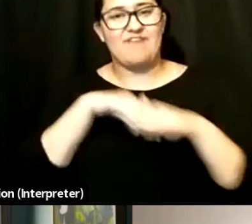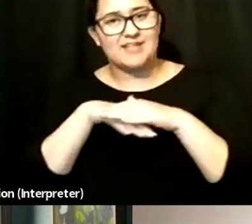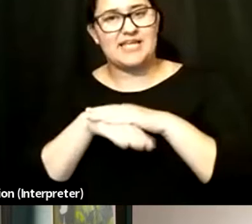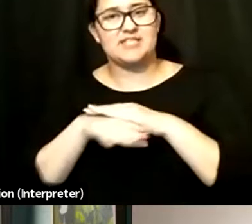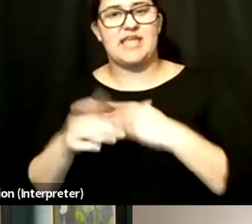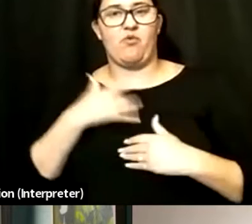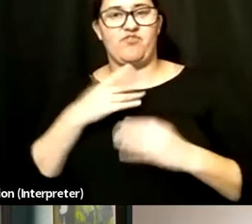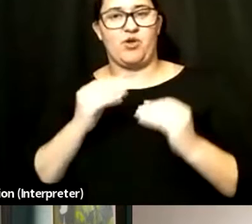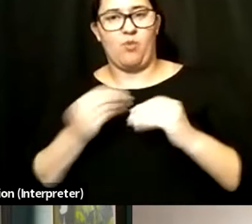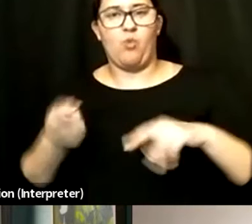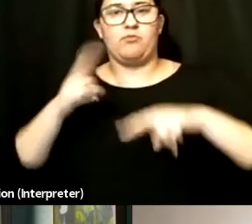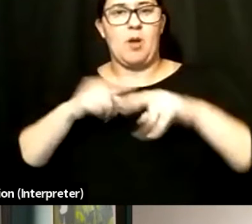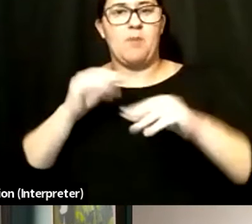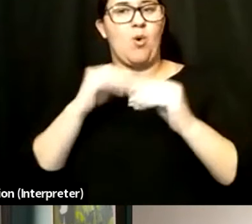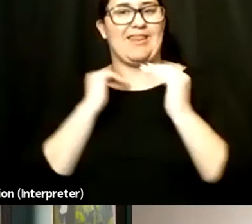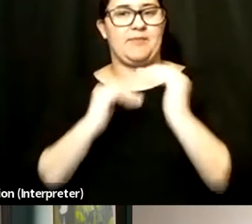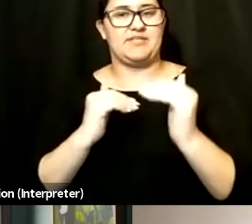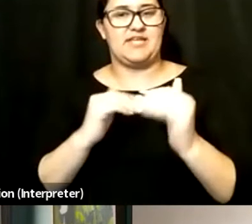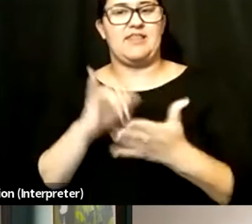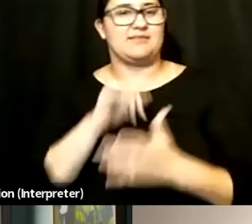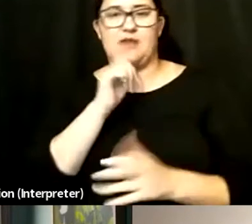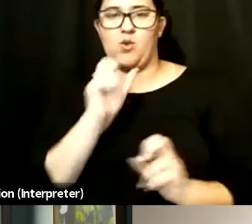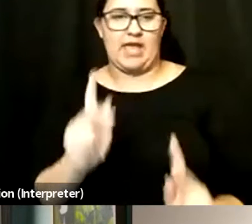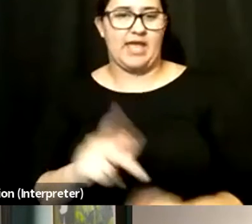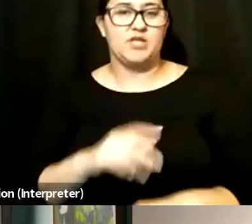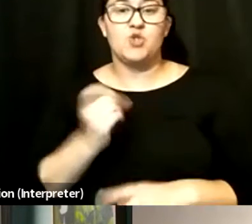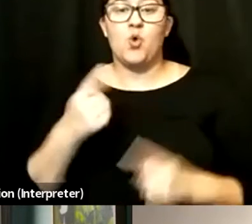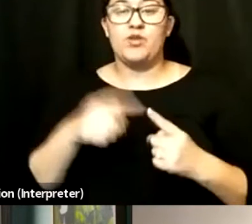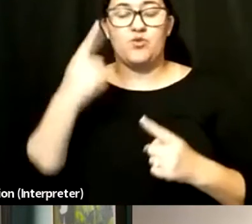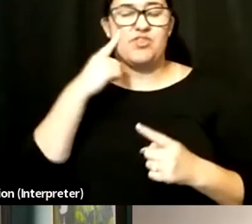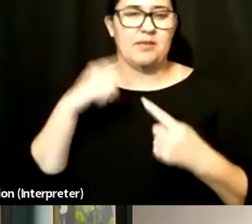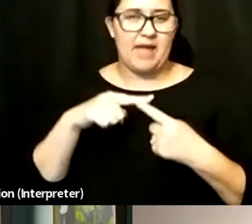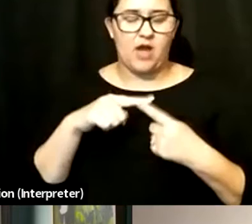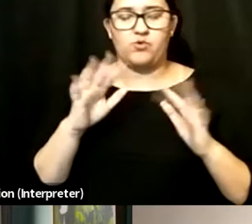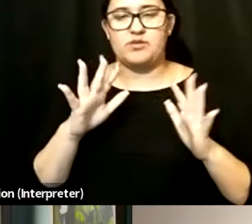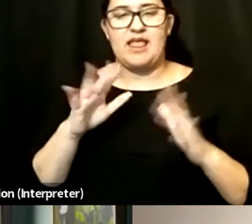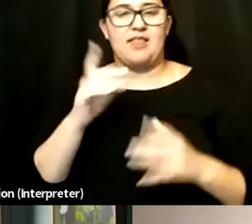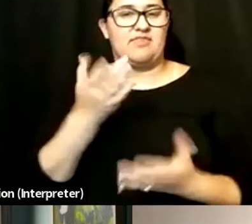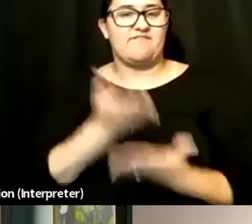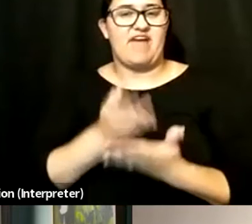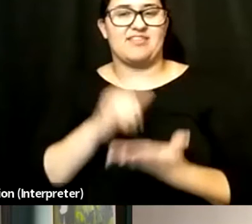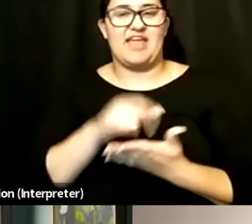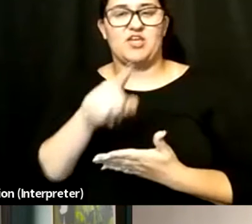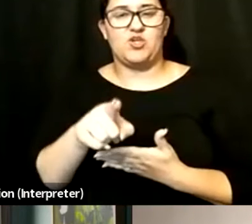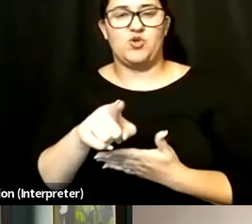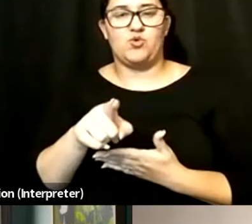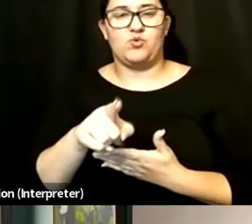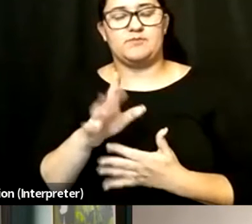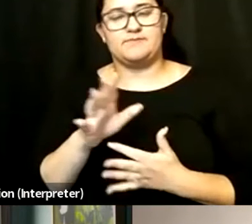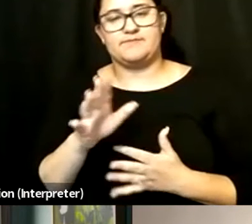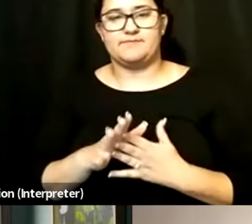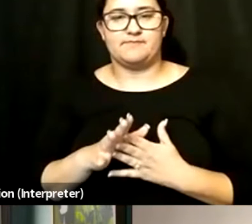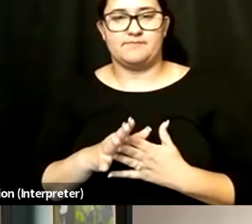marginalization leads to disability in some way. So when you think about the fact that you're disenfranchising